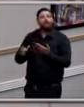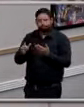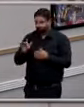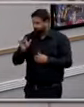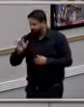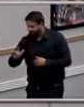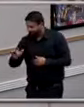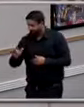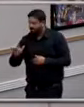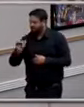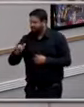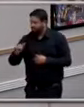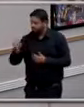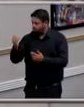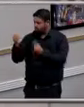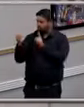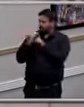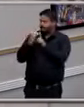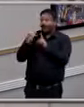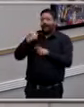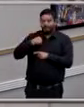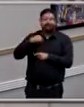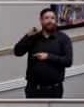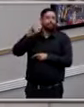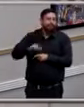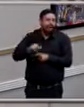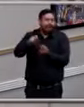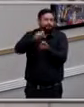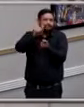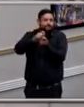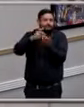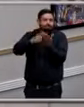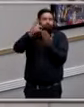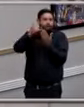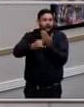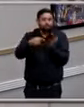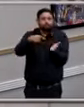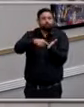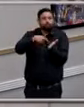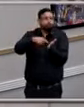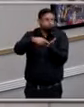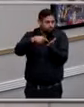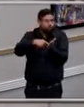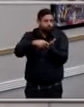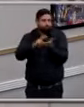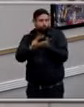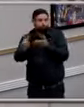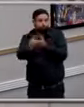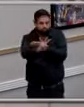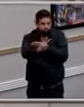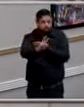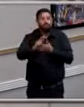reminder that that particular project will be due within so many days, and Canvas will give